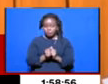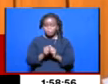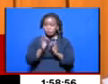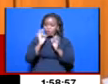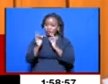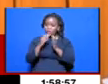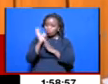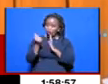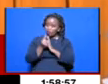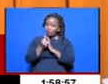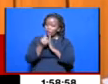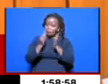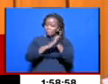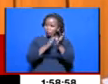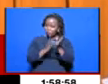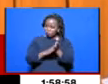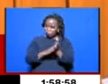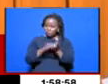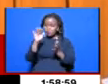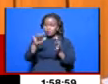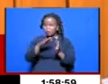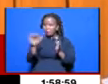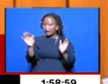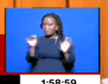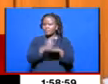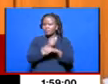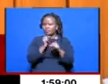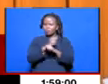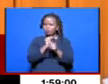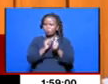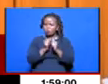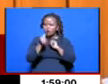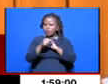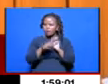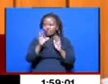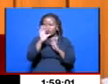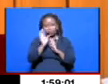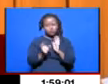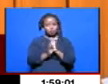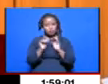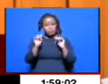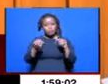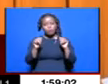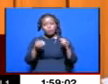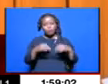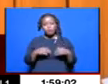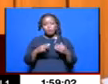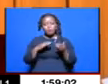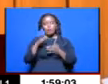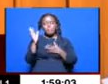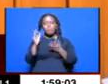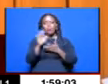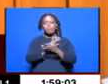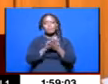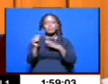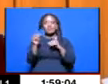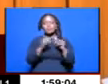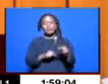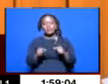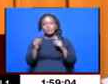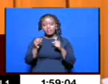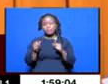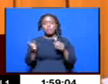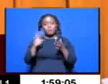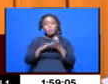that Parliament cannot amend the Constitution in a manner that may result in the distortion of the basic structure, again they use the word